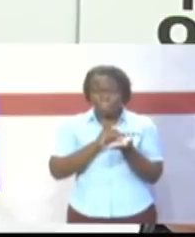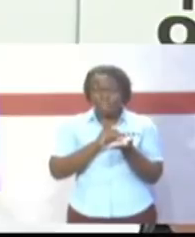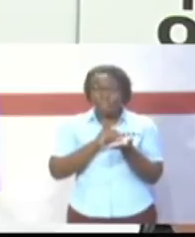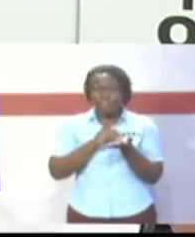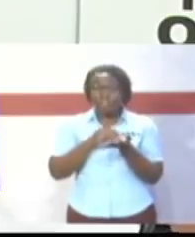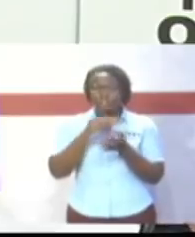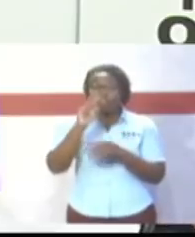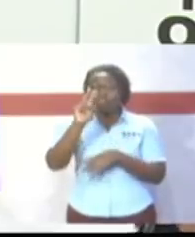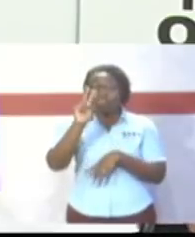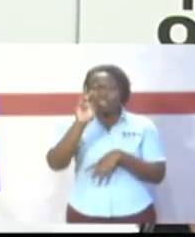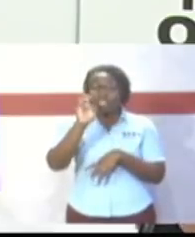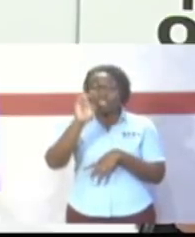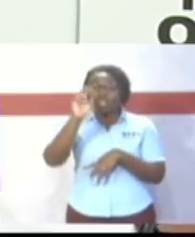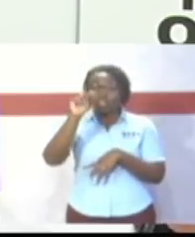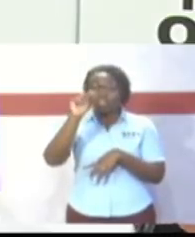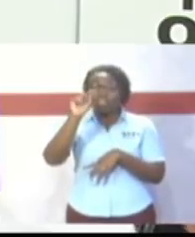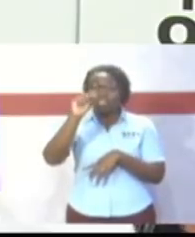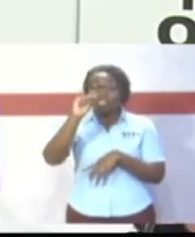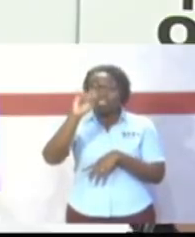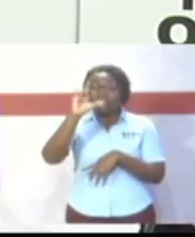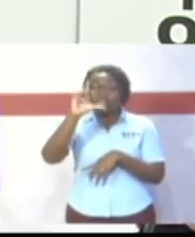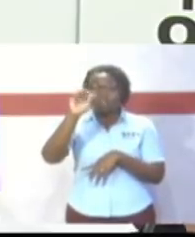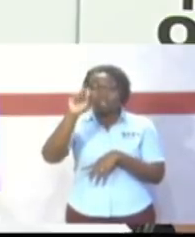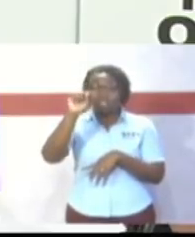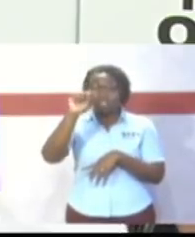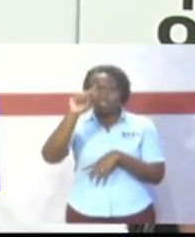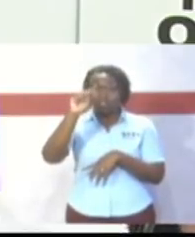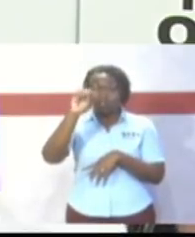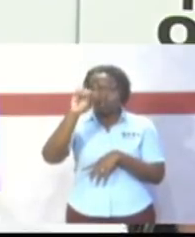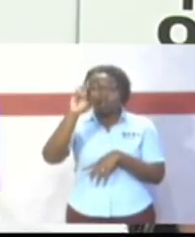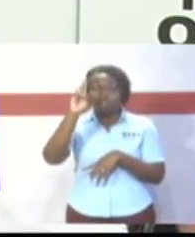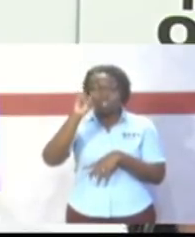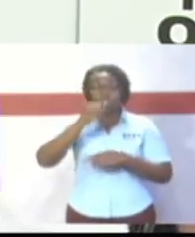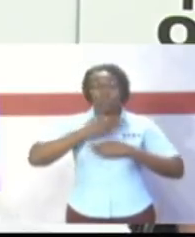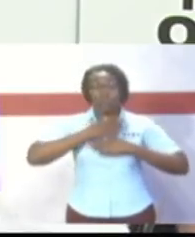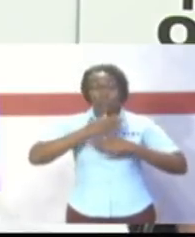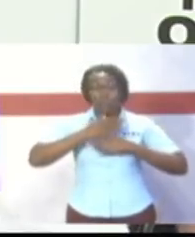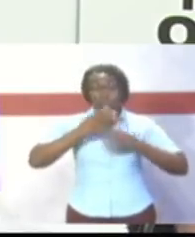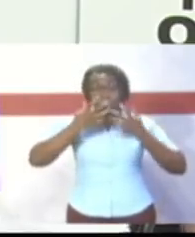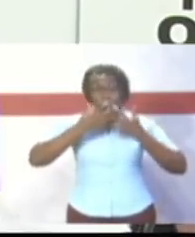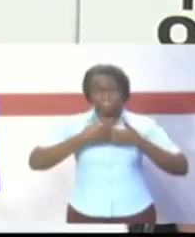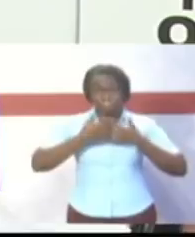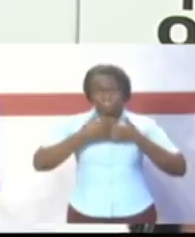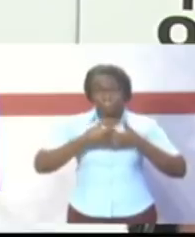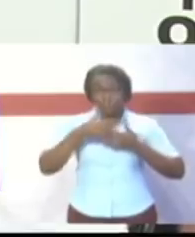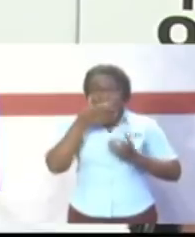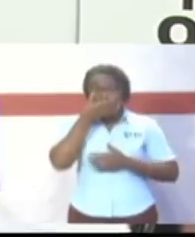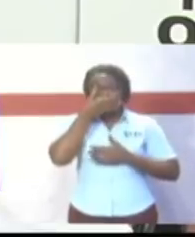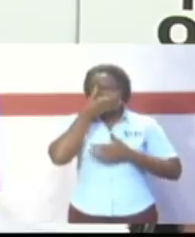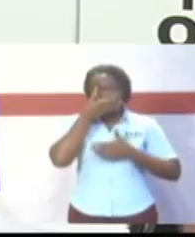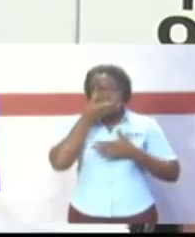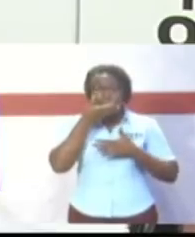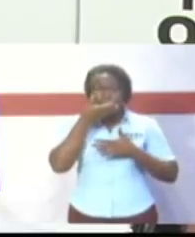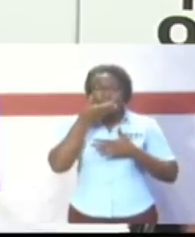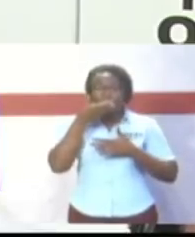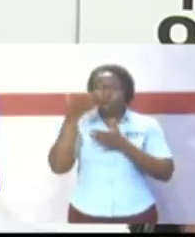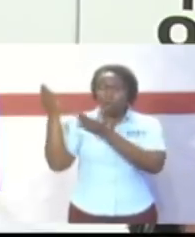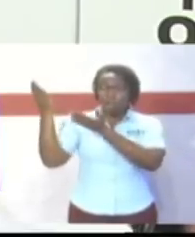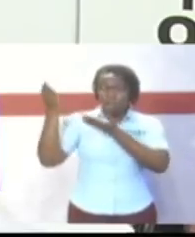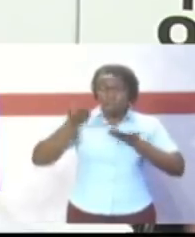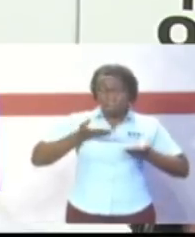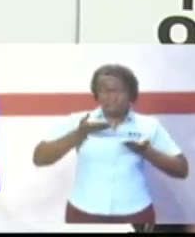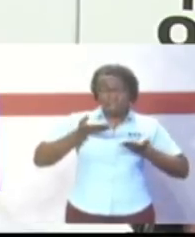specific to treatment of critically ill patients with the complications of COVID, were delivered to Trinidad and